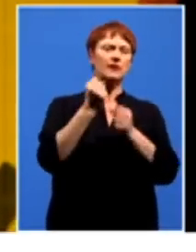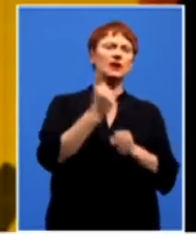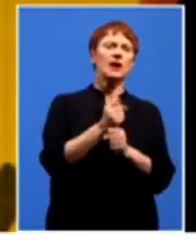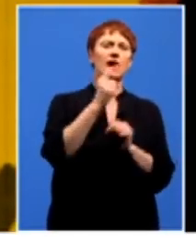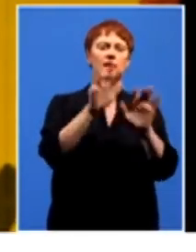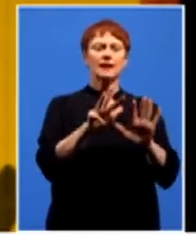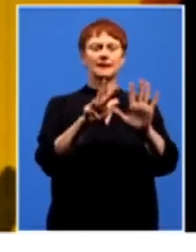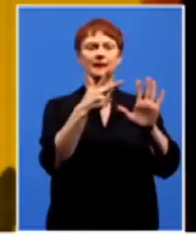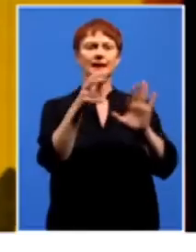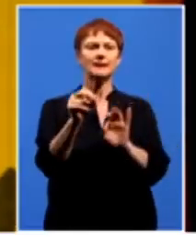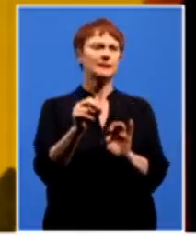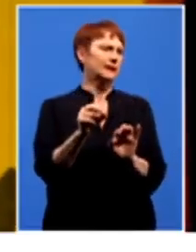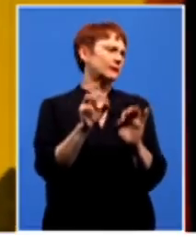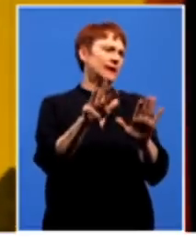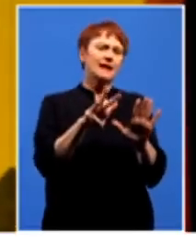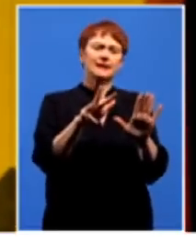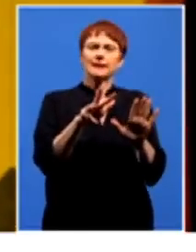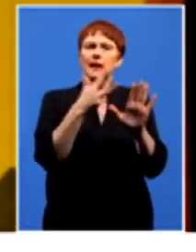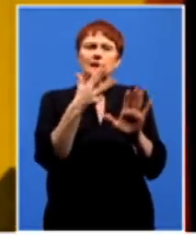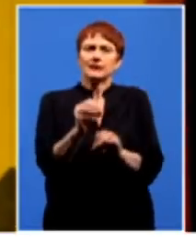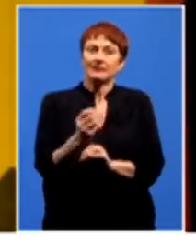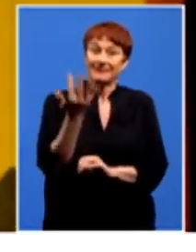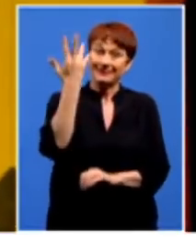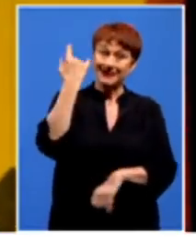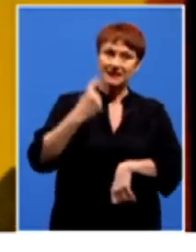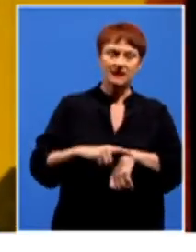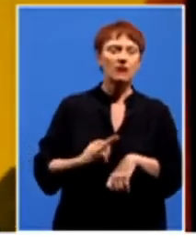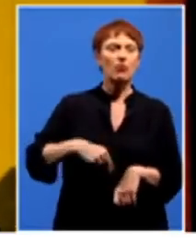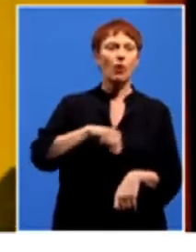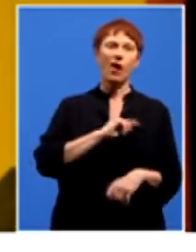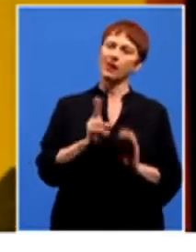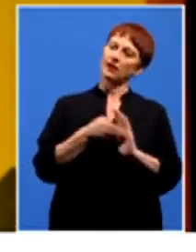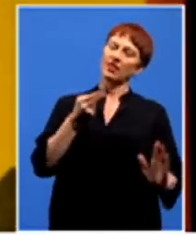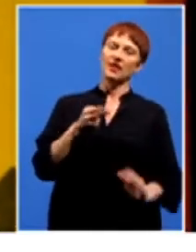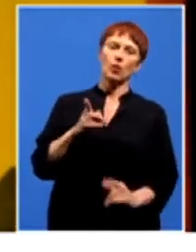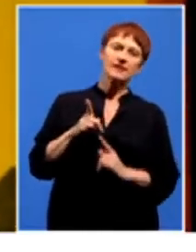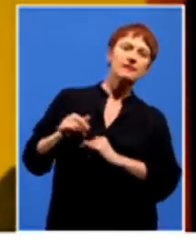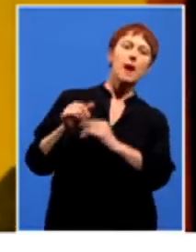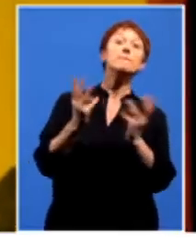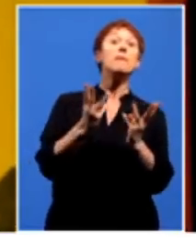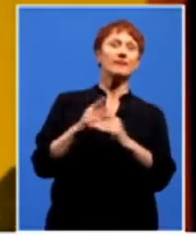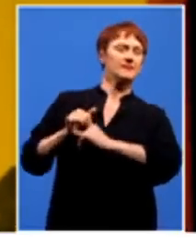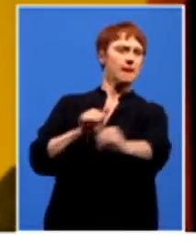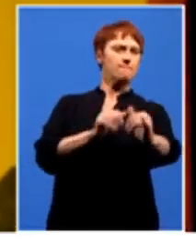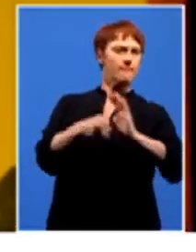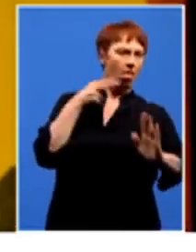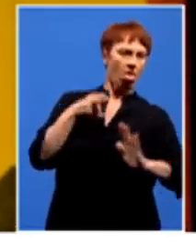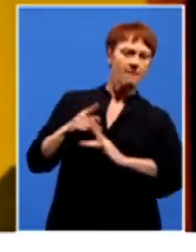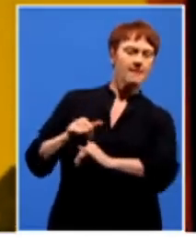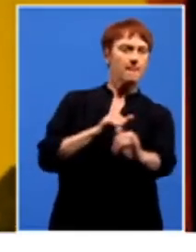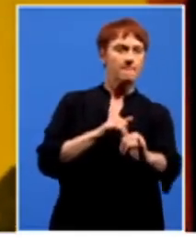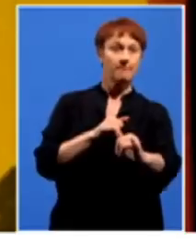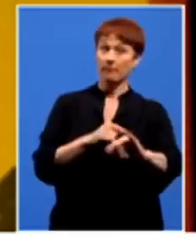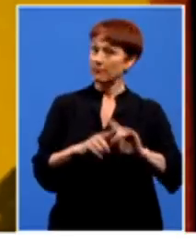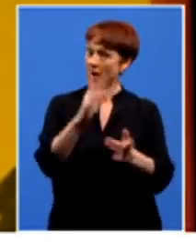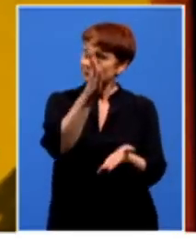90s advertising in South Africa, we played into those stereotypes heavily. And there's a danger in that stereotypes can